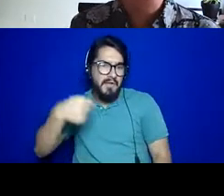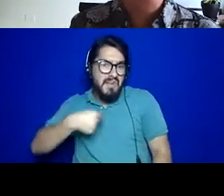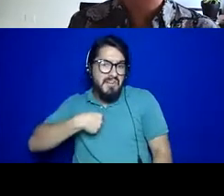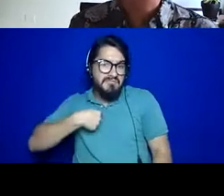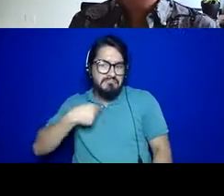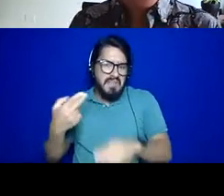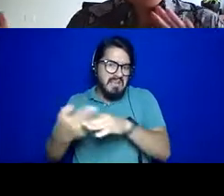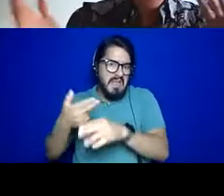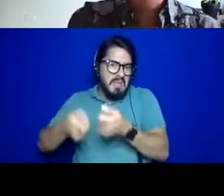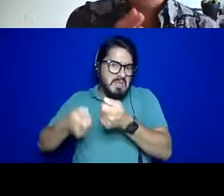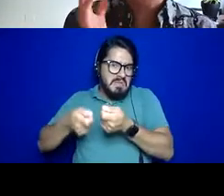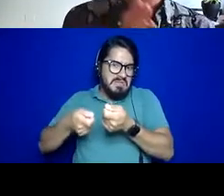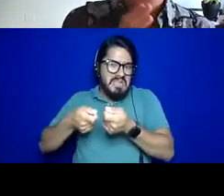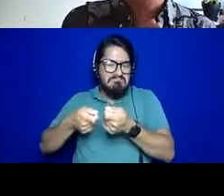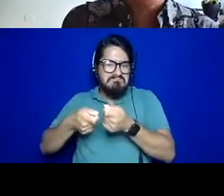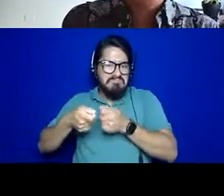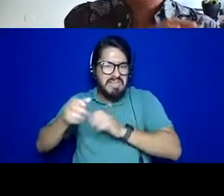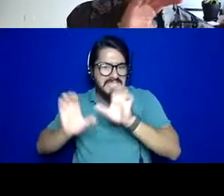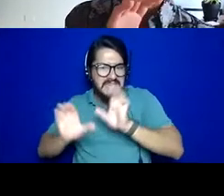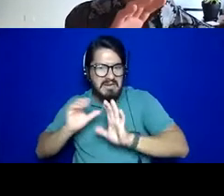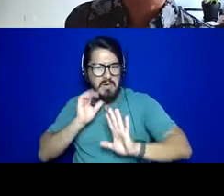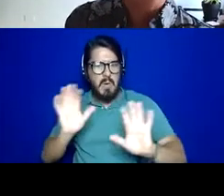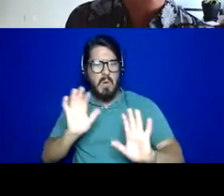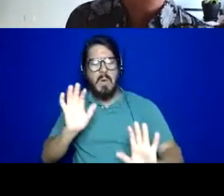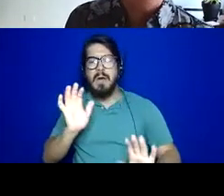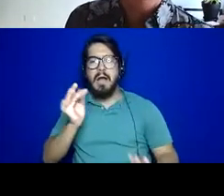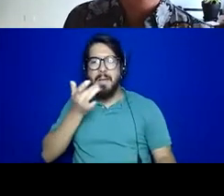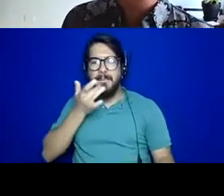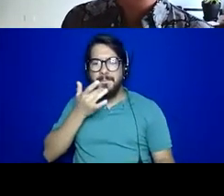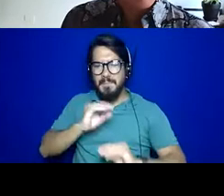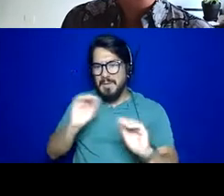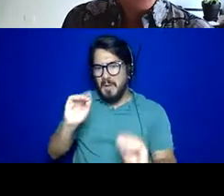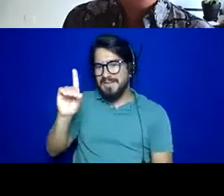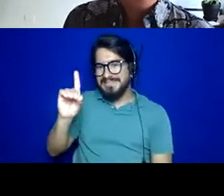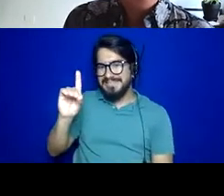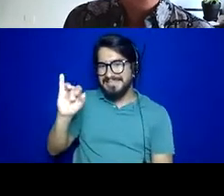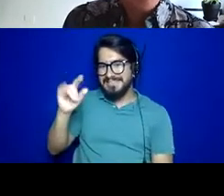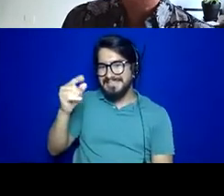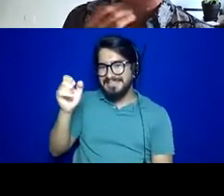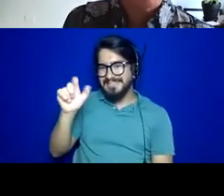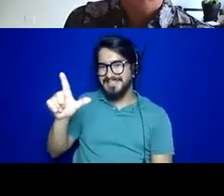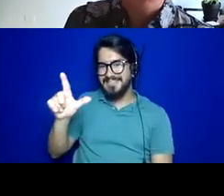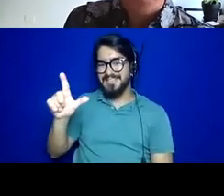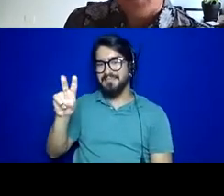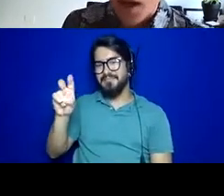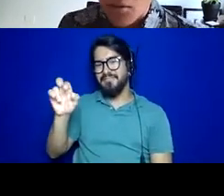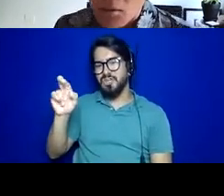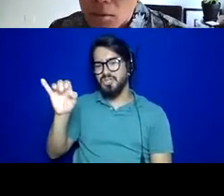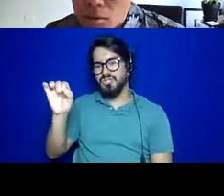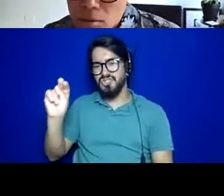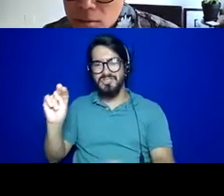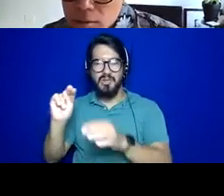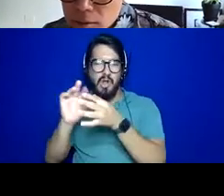use text or chat. And I'd rather just not have a digital version of a conversation kept in memory. So I delete those frequently as